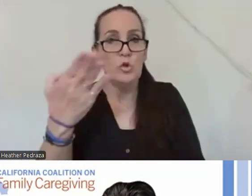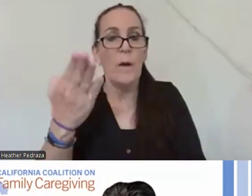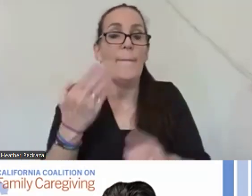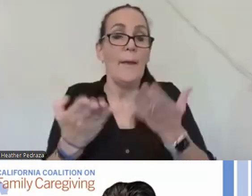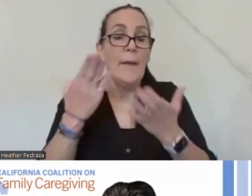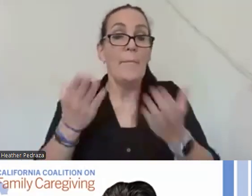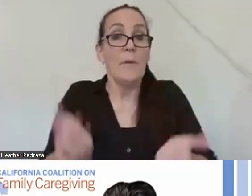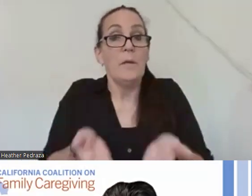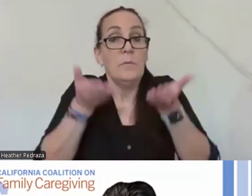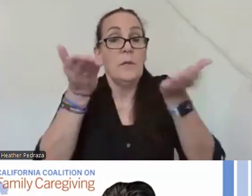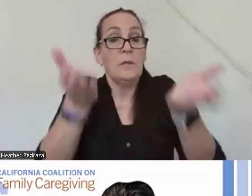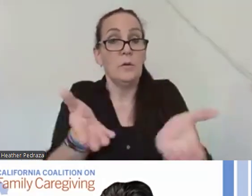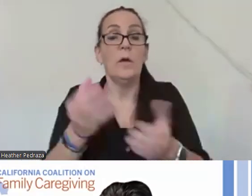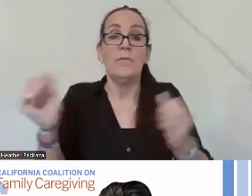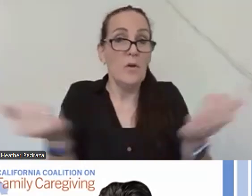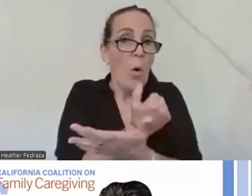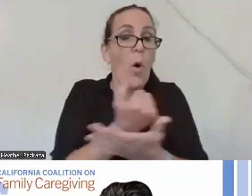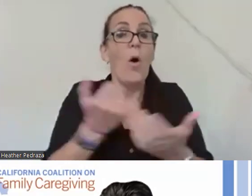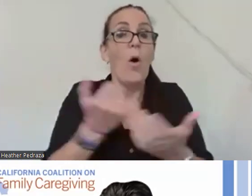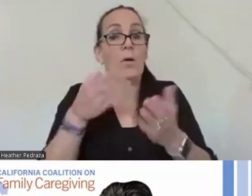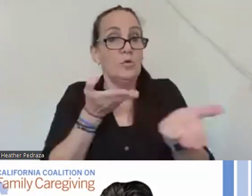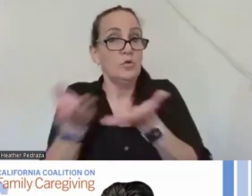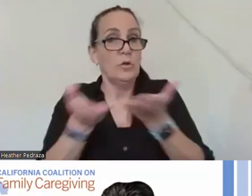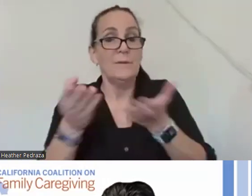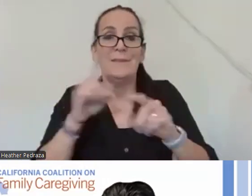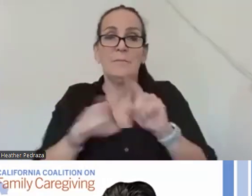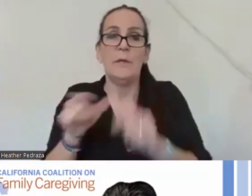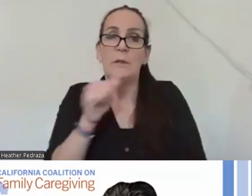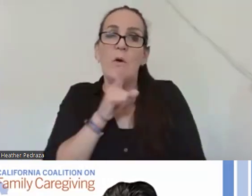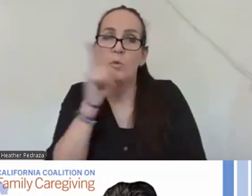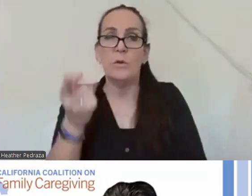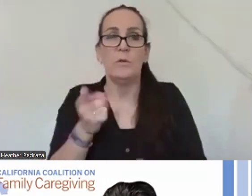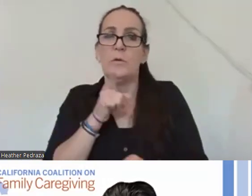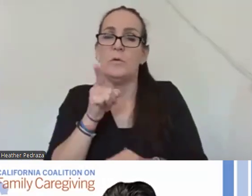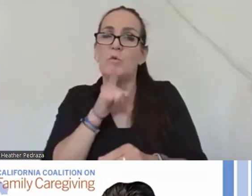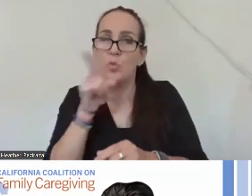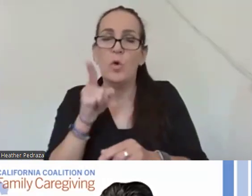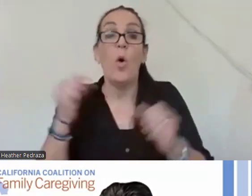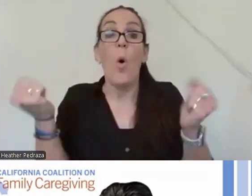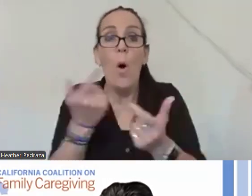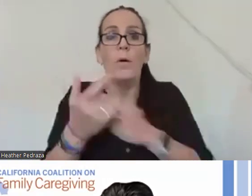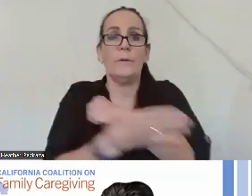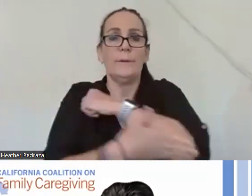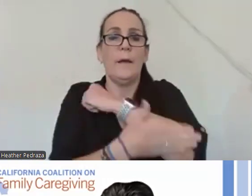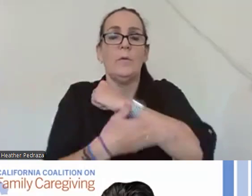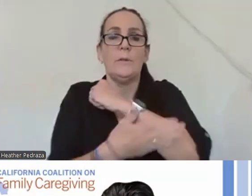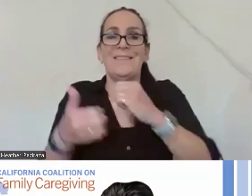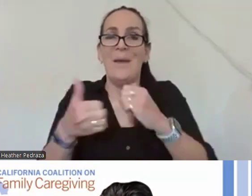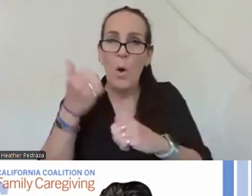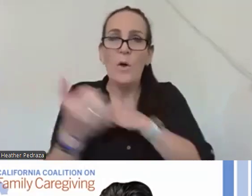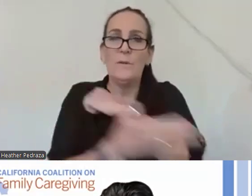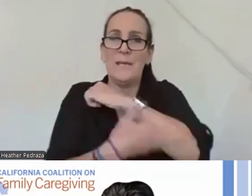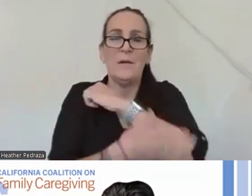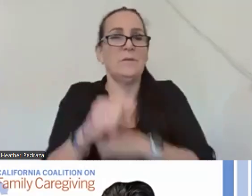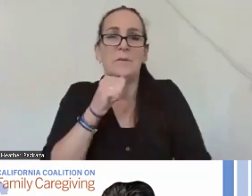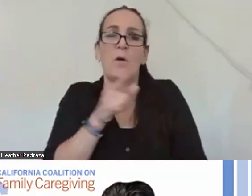of the 14 optional community services, but that's not really true in most counties. And what we see looking at the